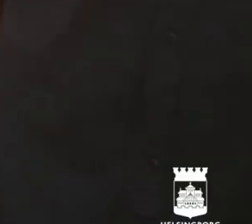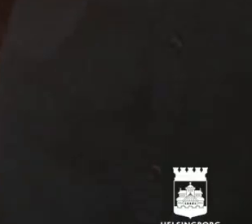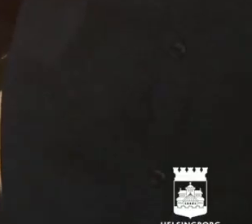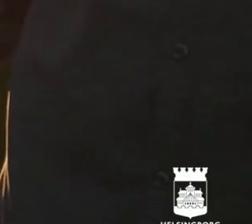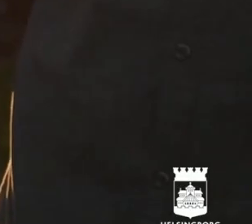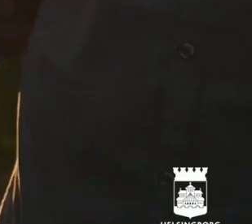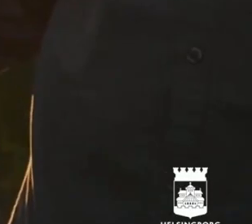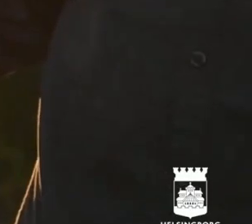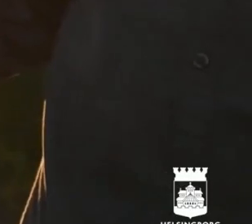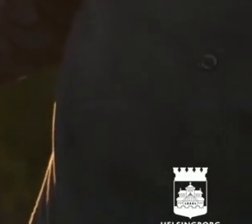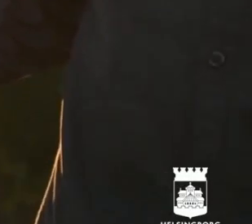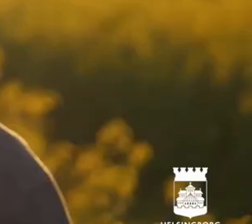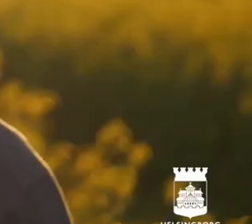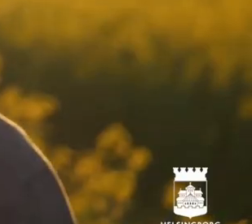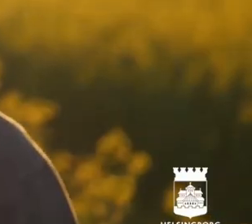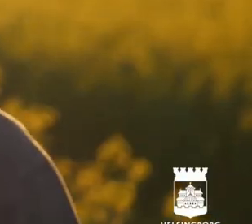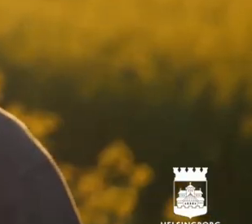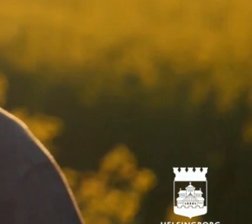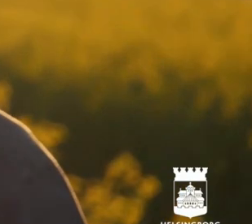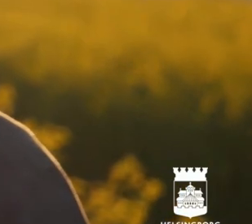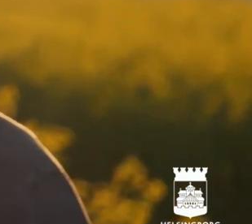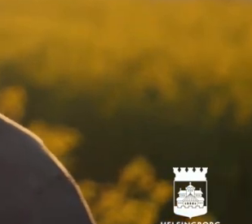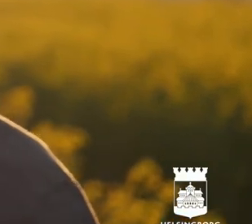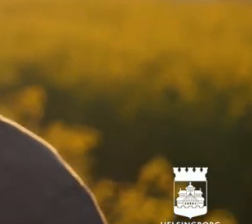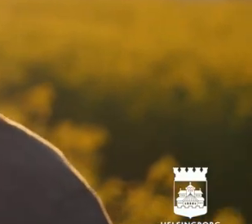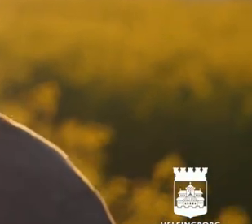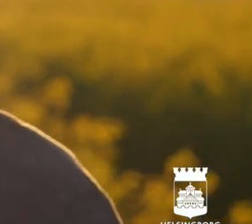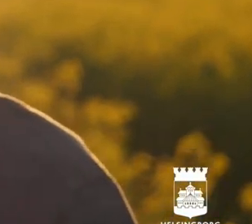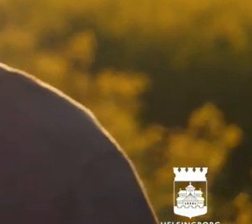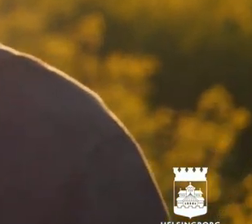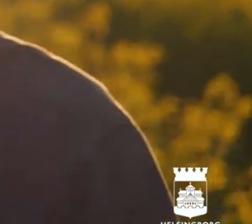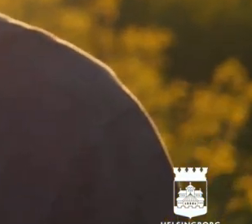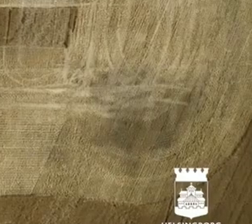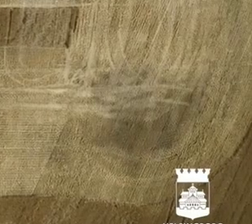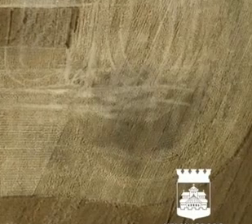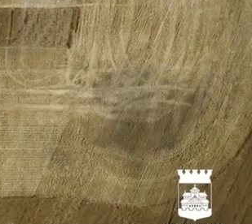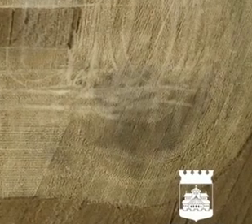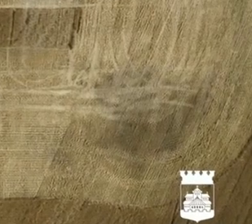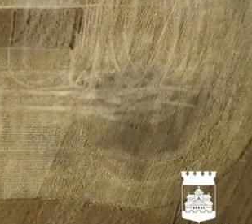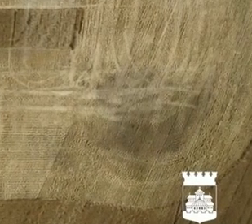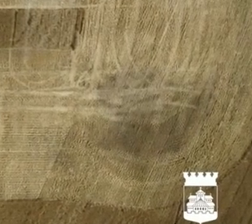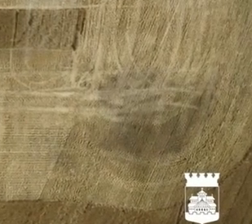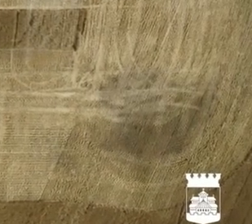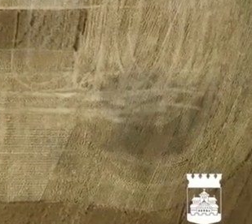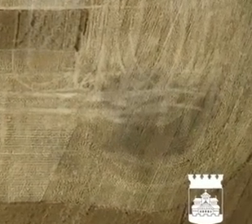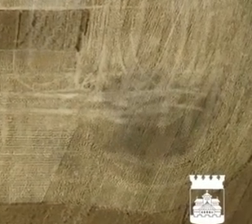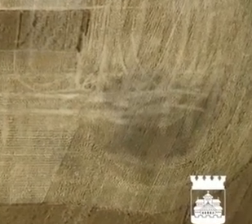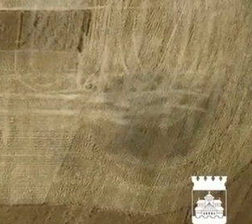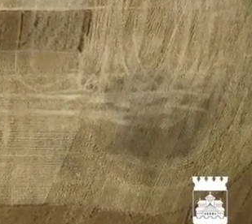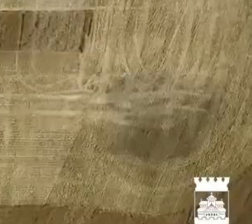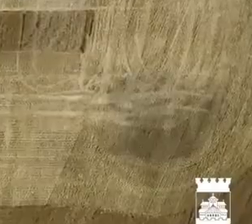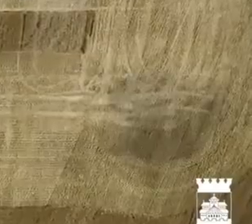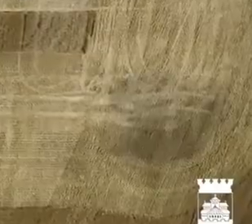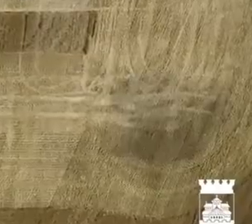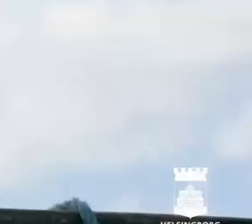can partly or completely prevent certain disasters, but far from all. In Helsingborg, we are proud of our disaster risk